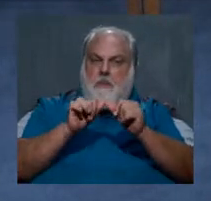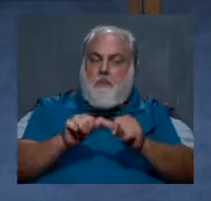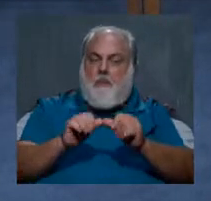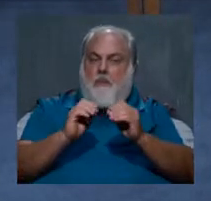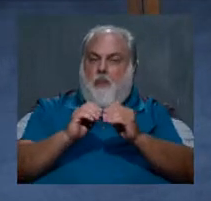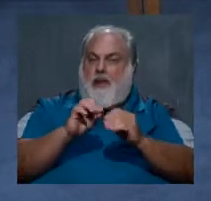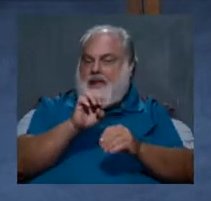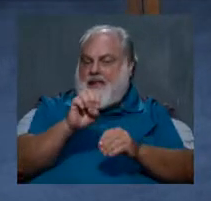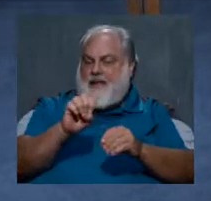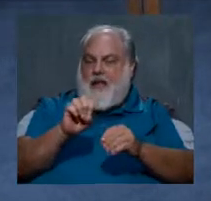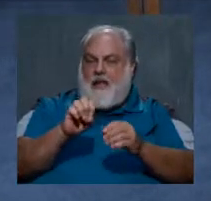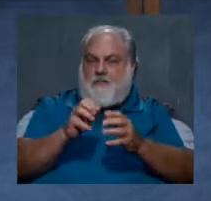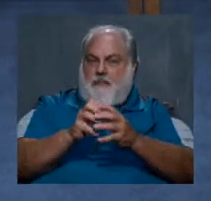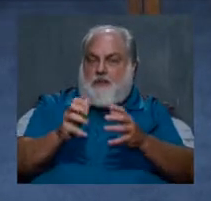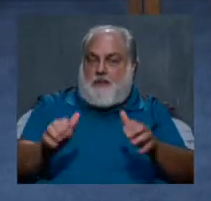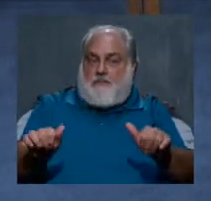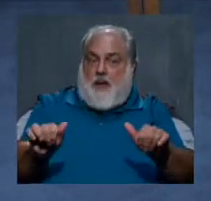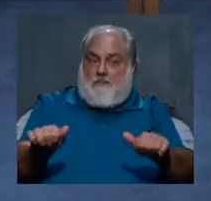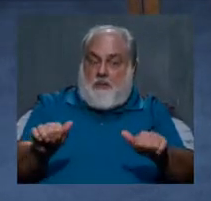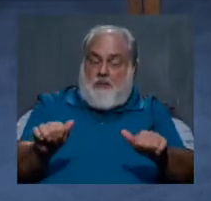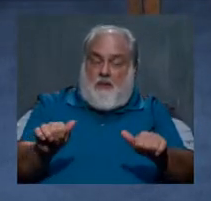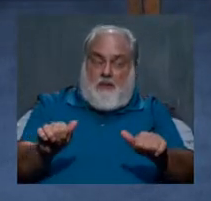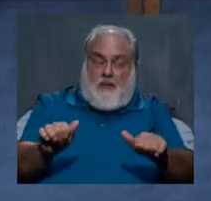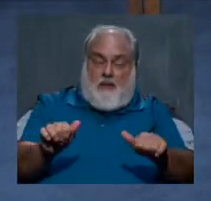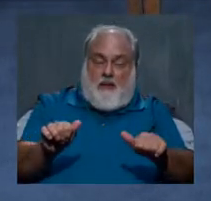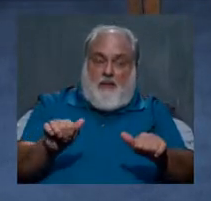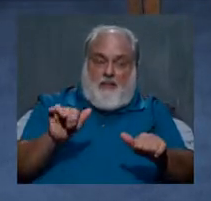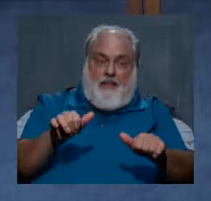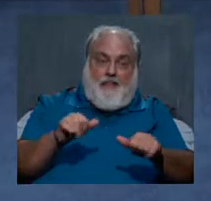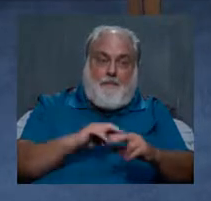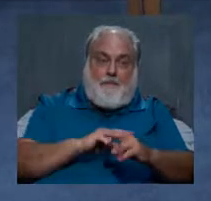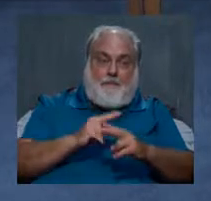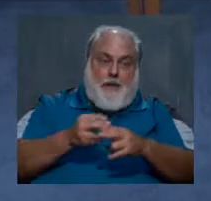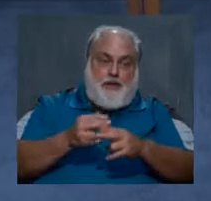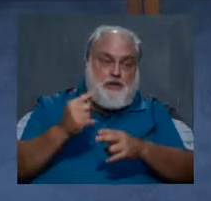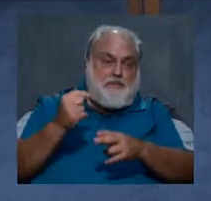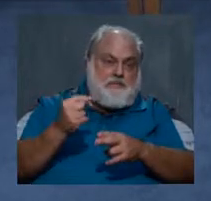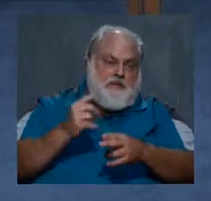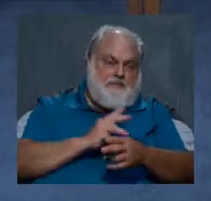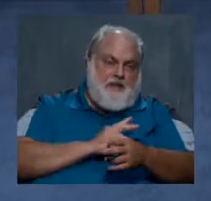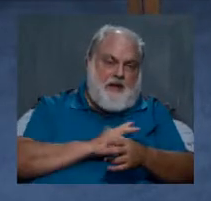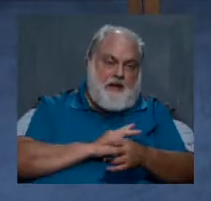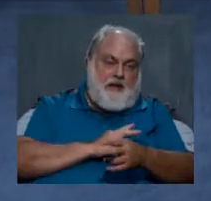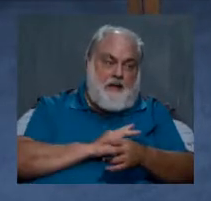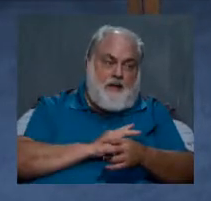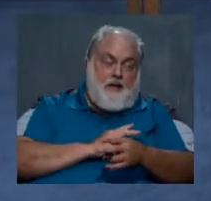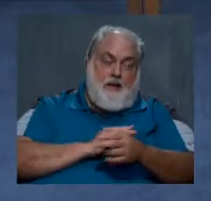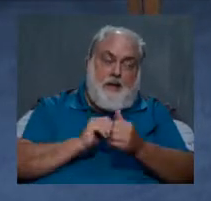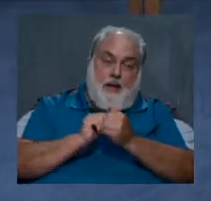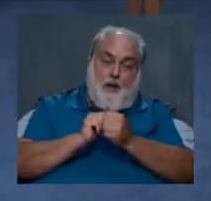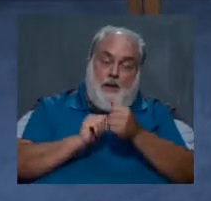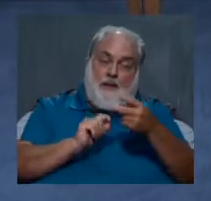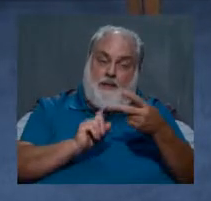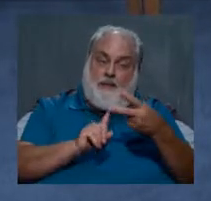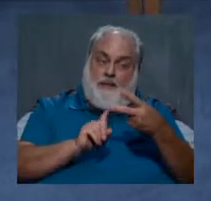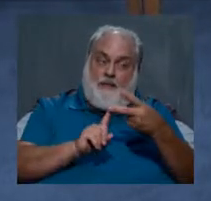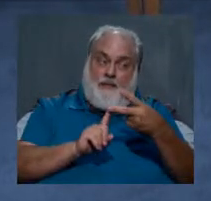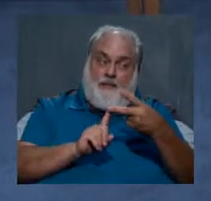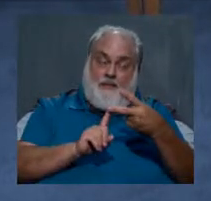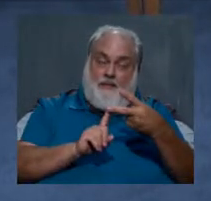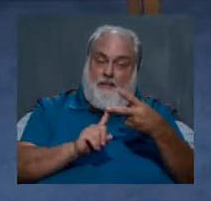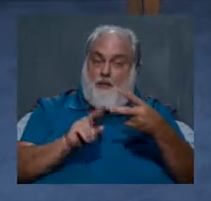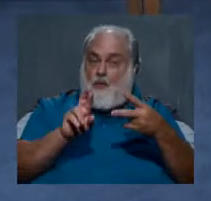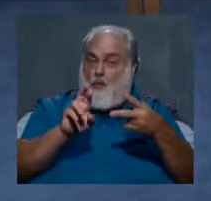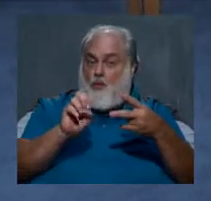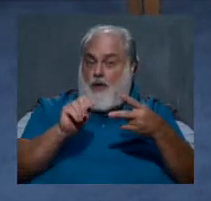far eastward as we can that Mr. DePippa had mentioned. Our intention on the so-called rear